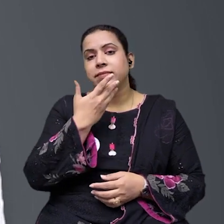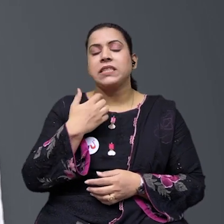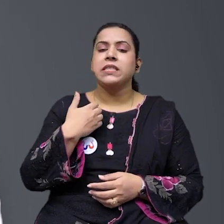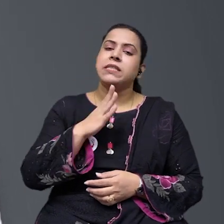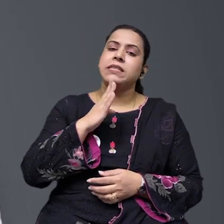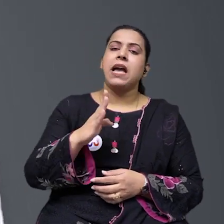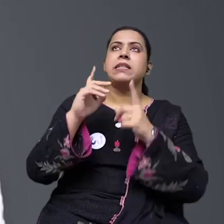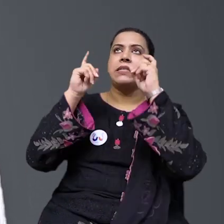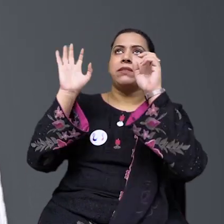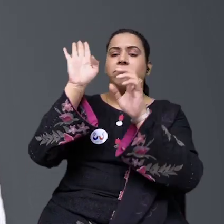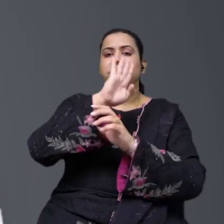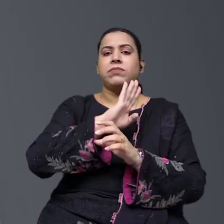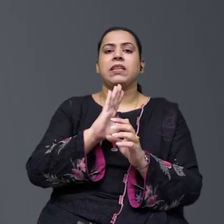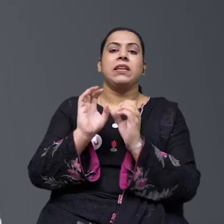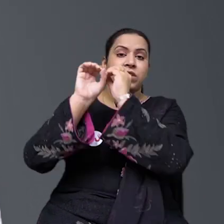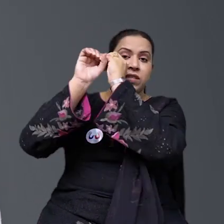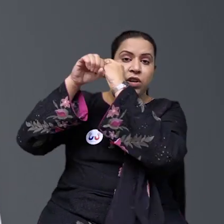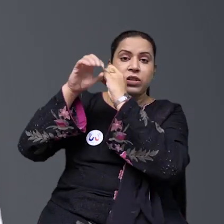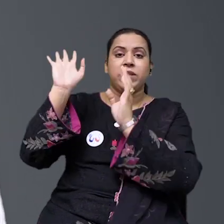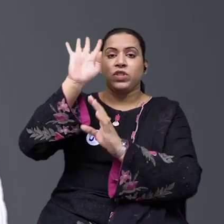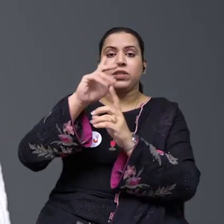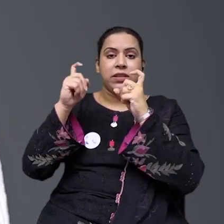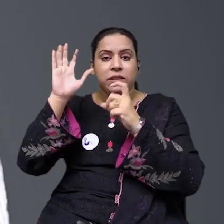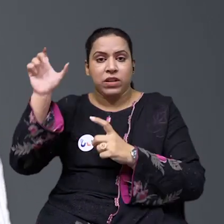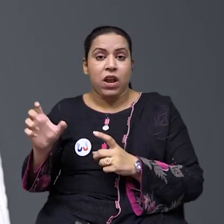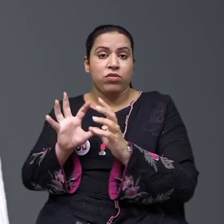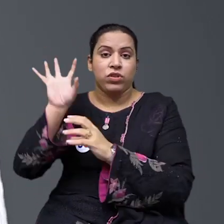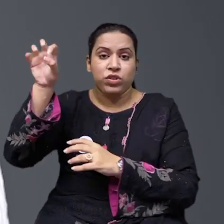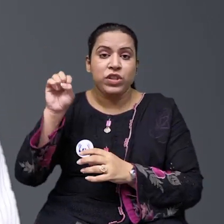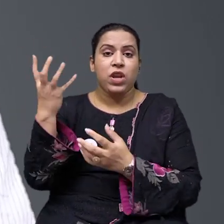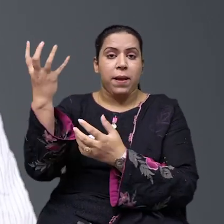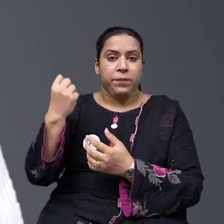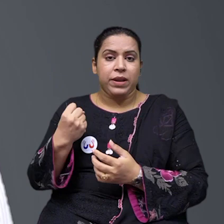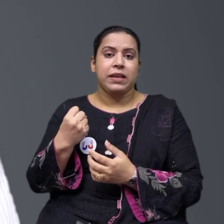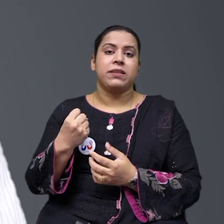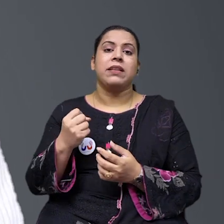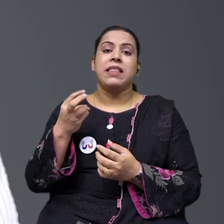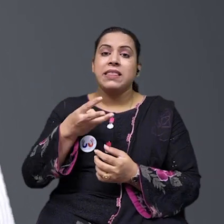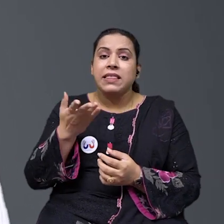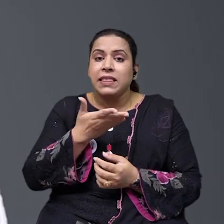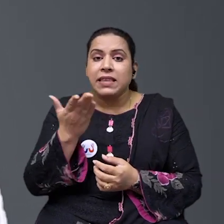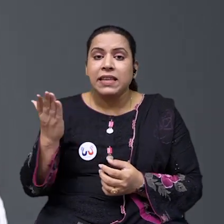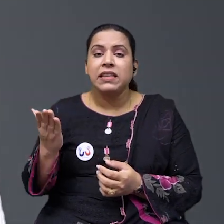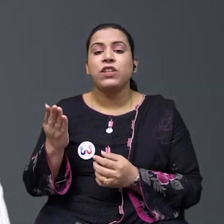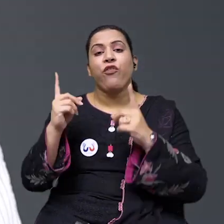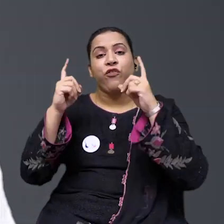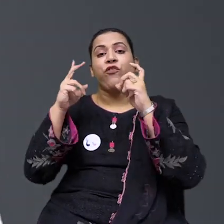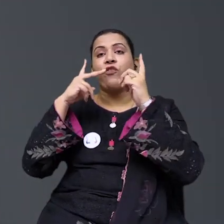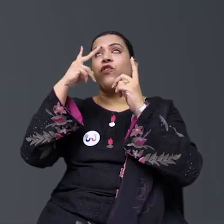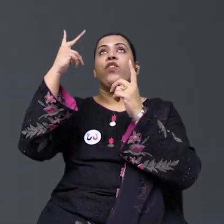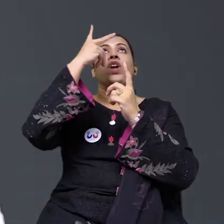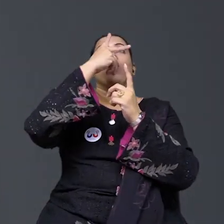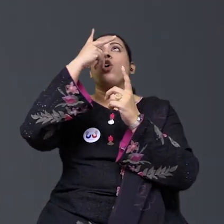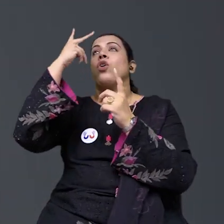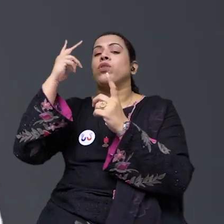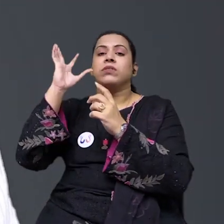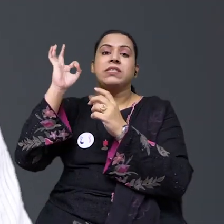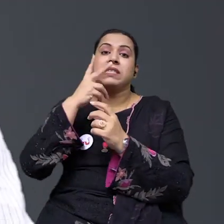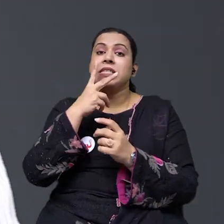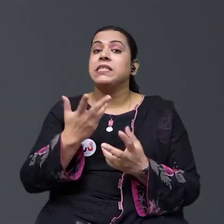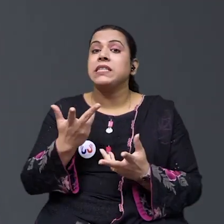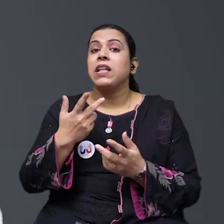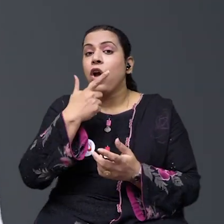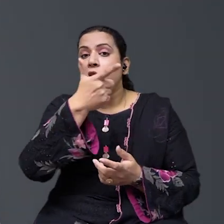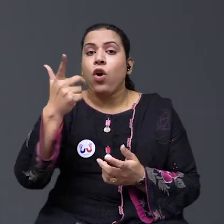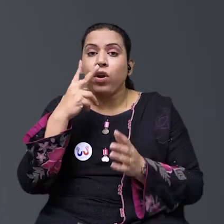just astrophotography, but astronomy in general, astronomy outreach, bringing these views that one may have the privilege to see